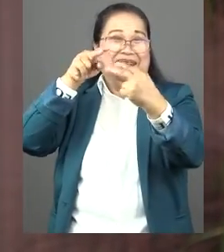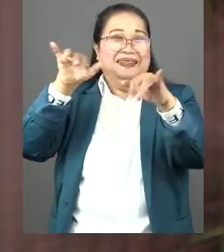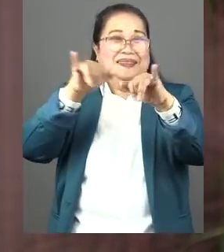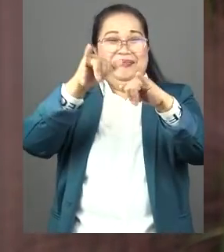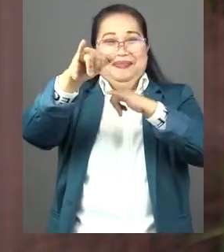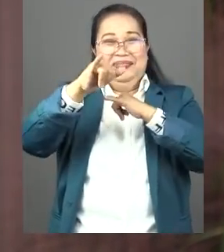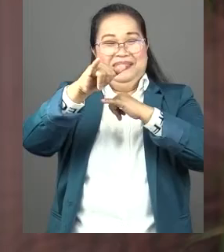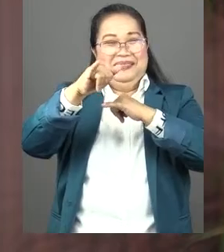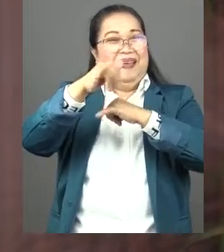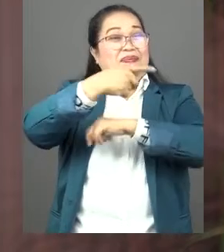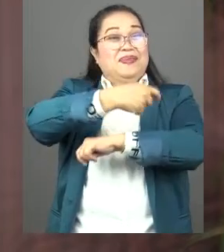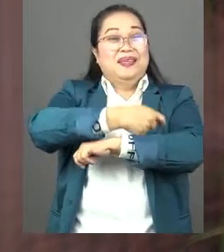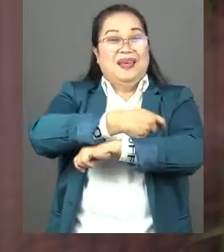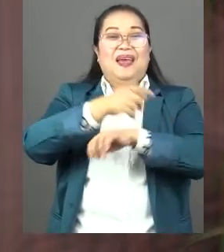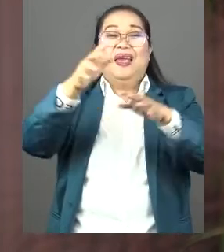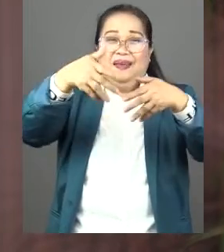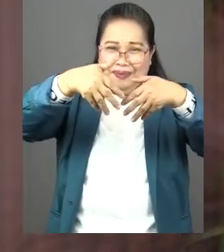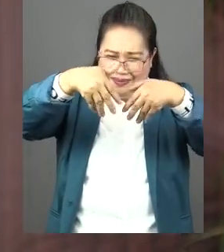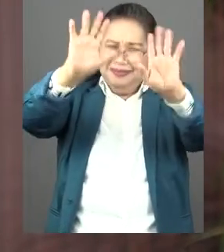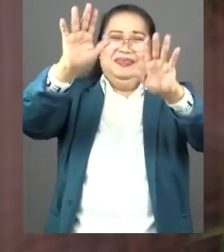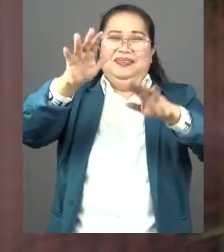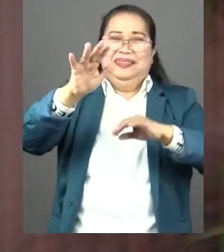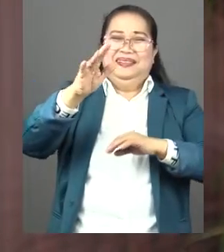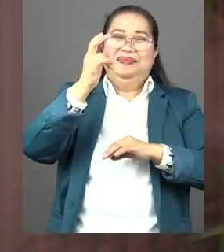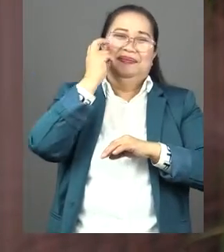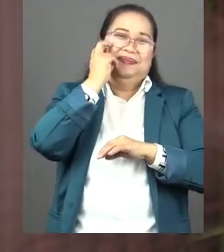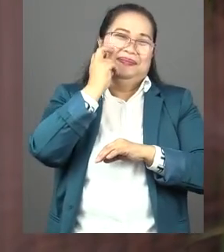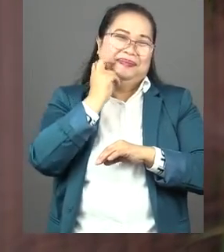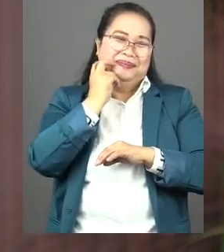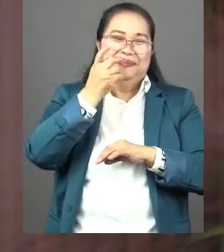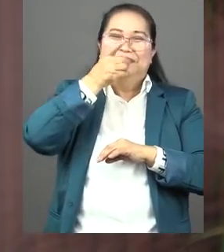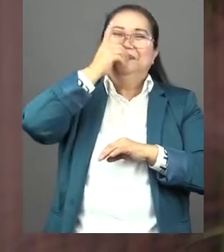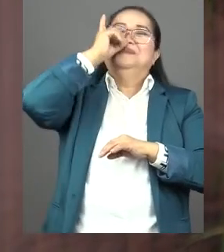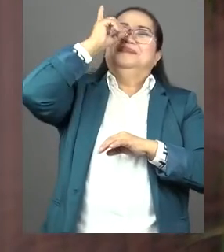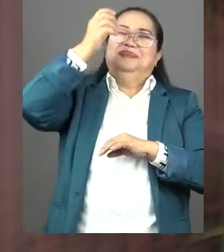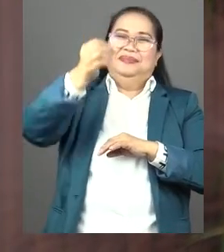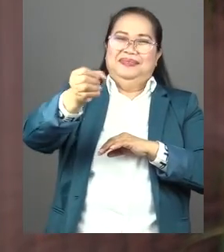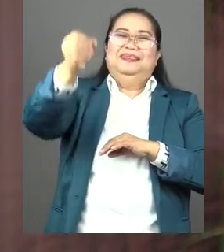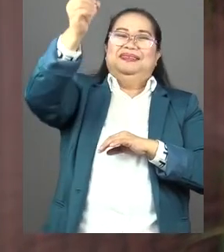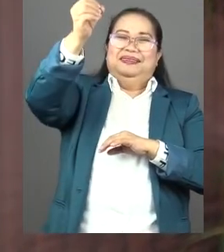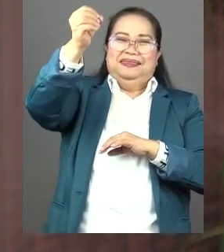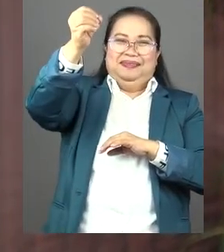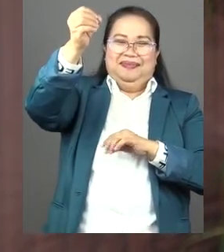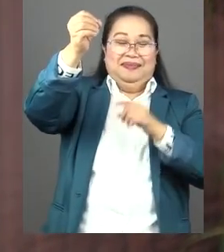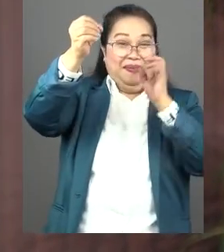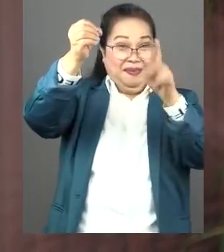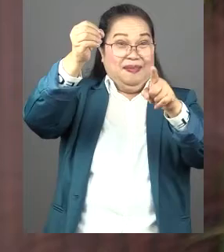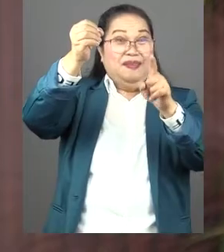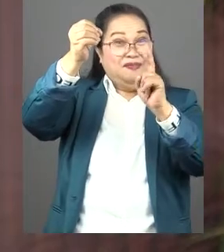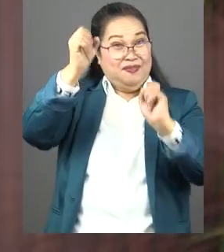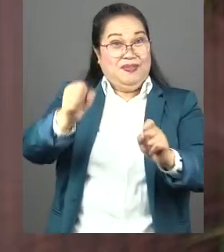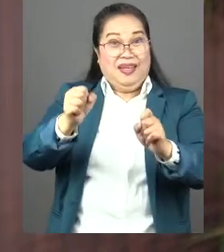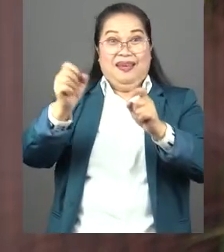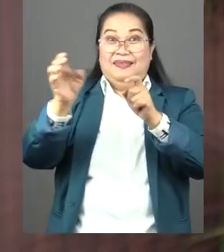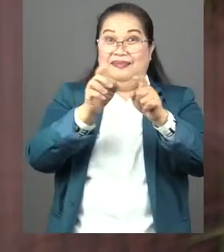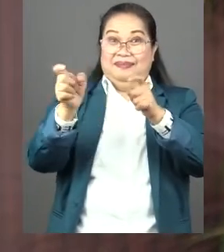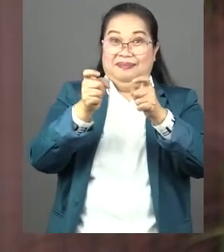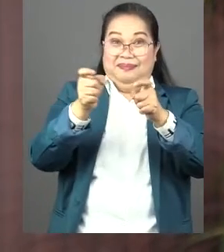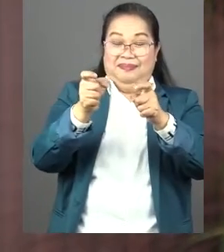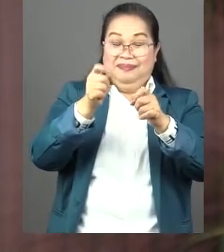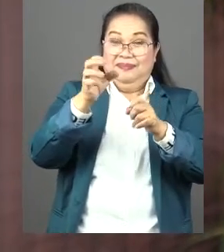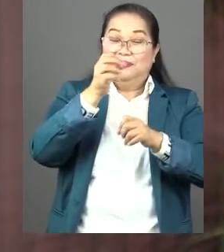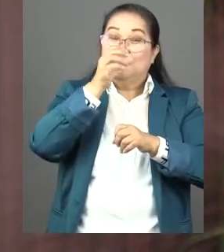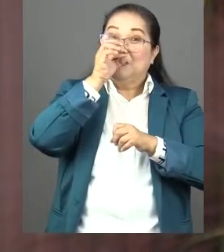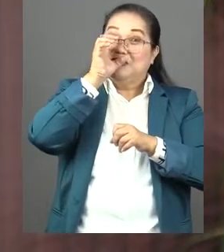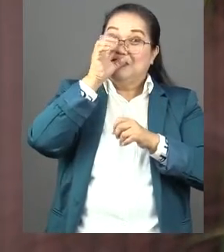table?" Friends, go ahead. Take that toast. If you can handle it, if taking a sip will